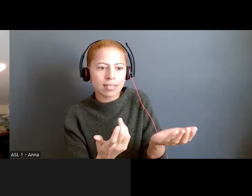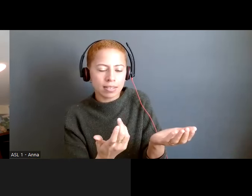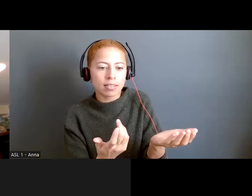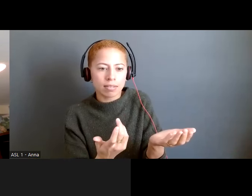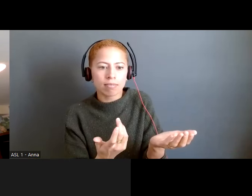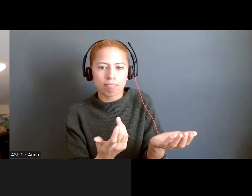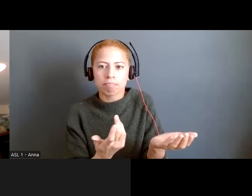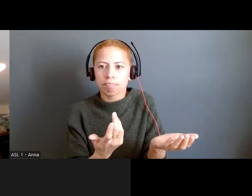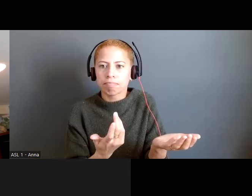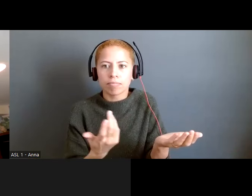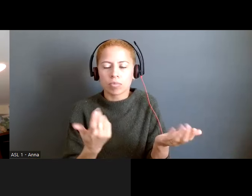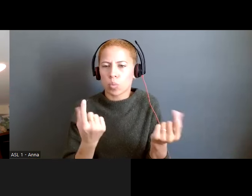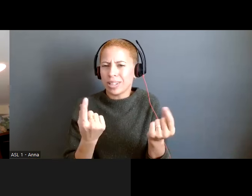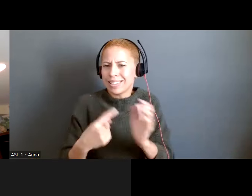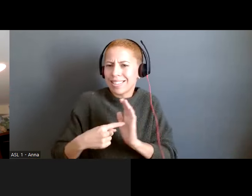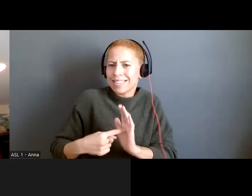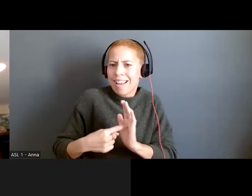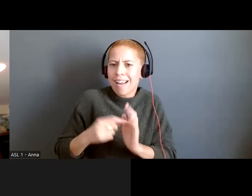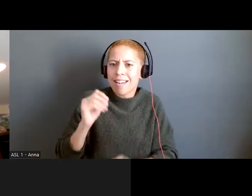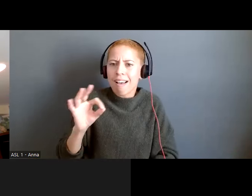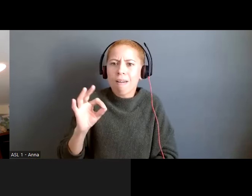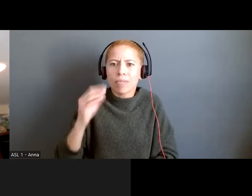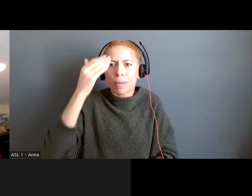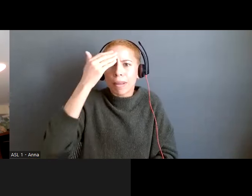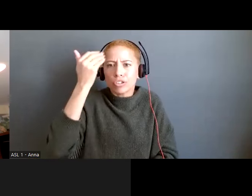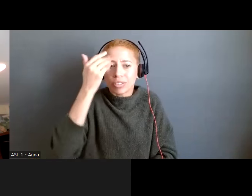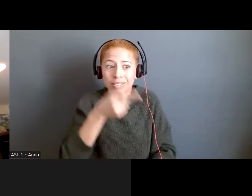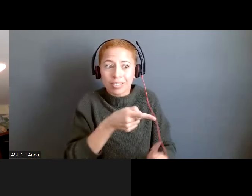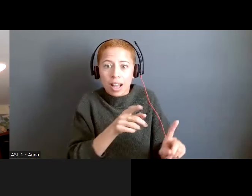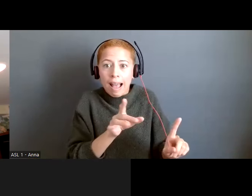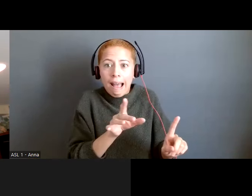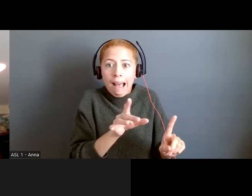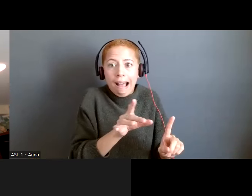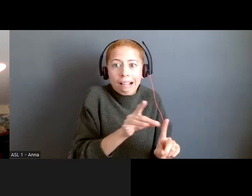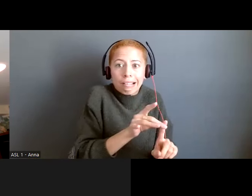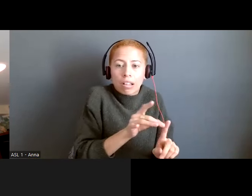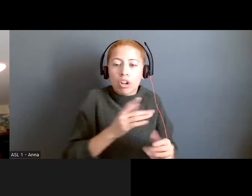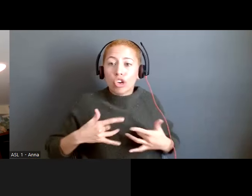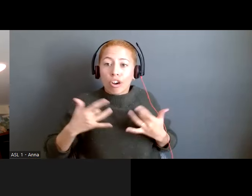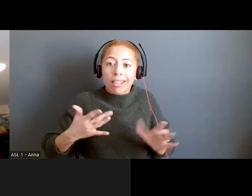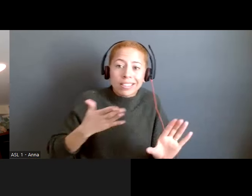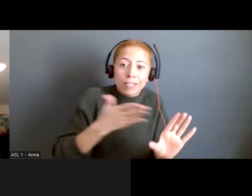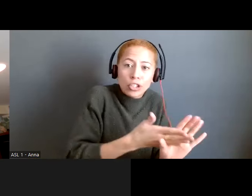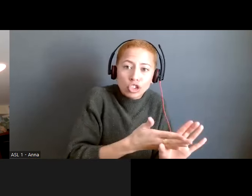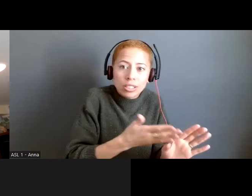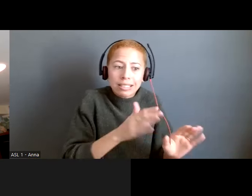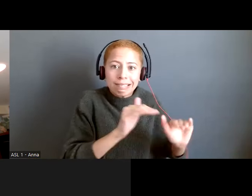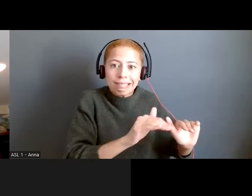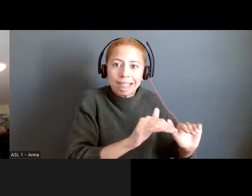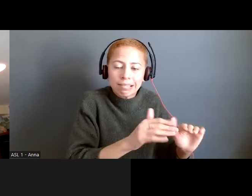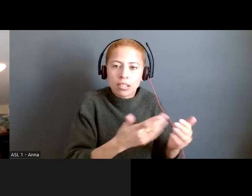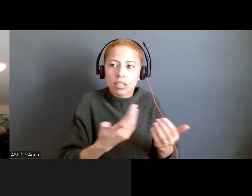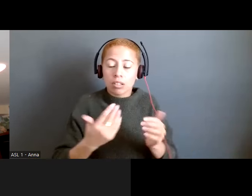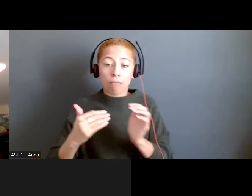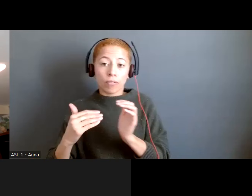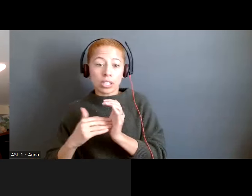knowing what the signs, so we get, you know, maybe some of this early intervention is being missed because of that lack of knowledge. Not to say that all physicians don't